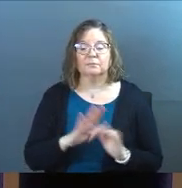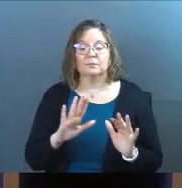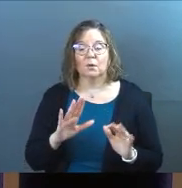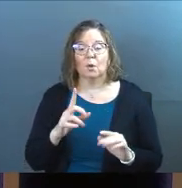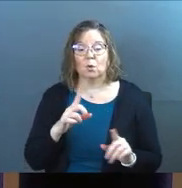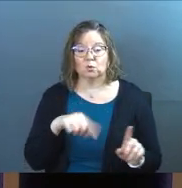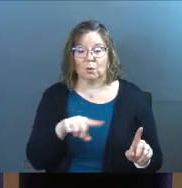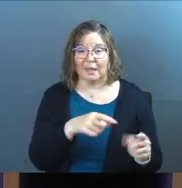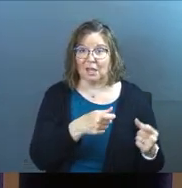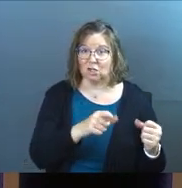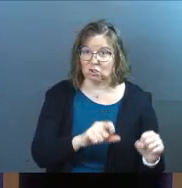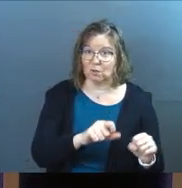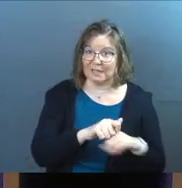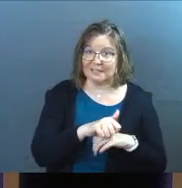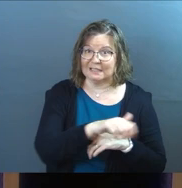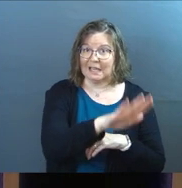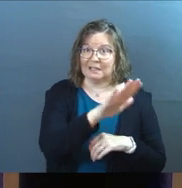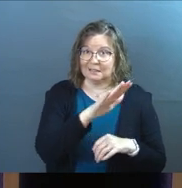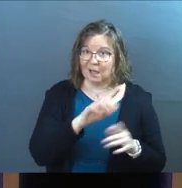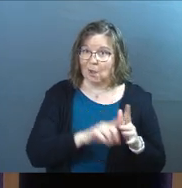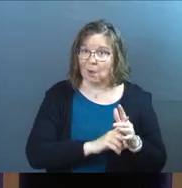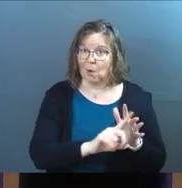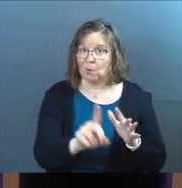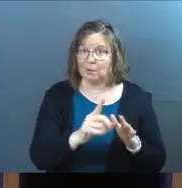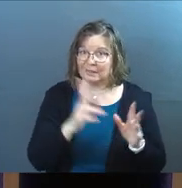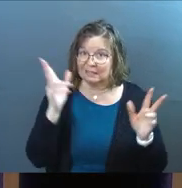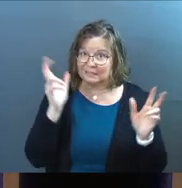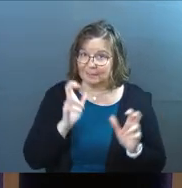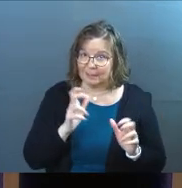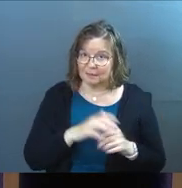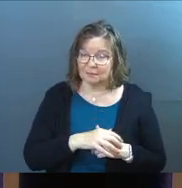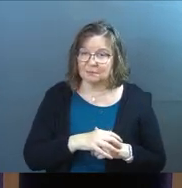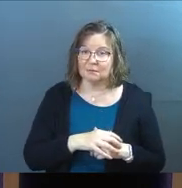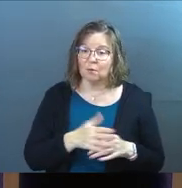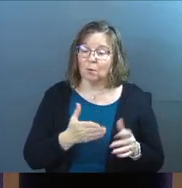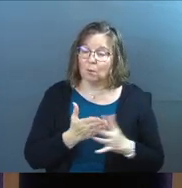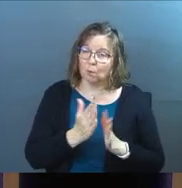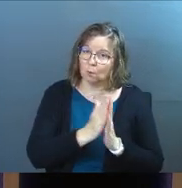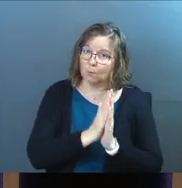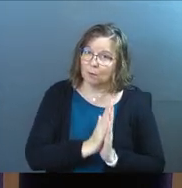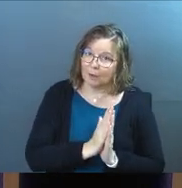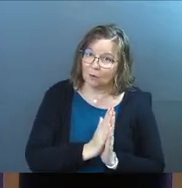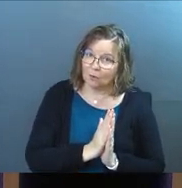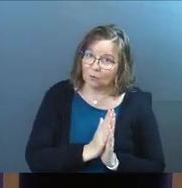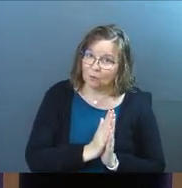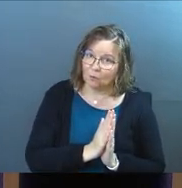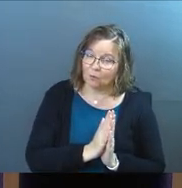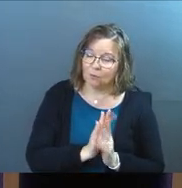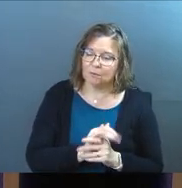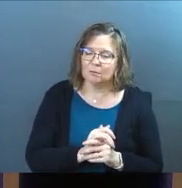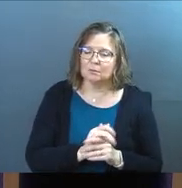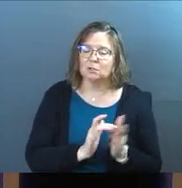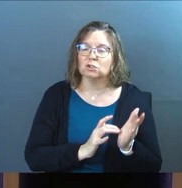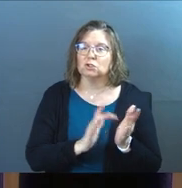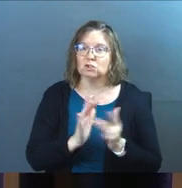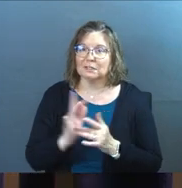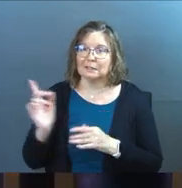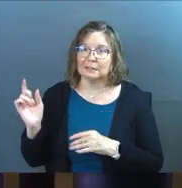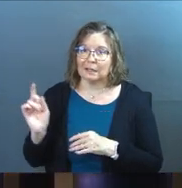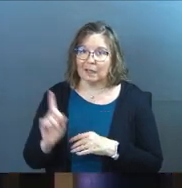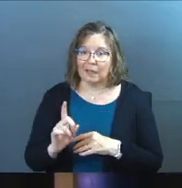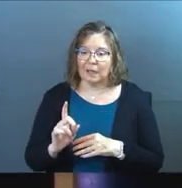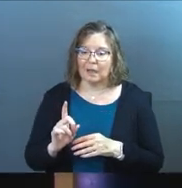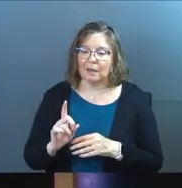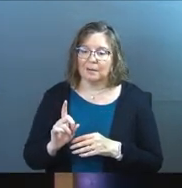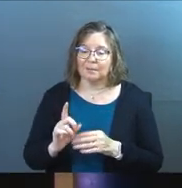So they had tried to cast the demon out via prayer. Jesus comes and